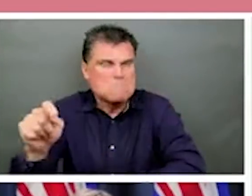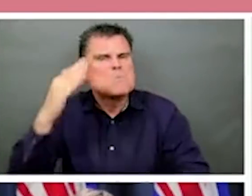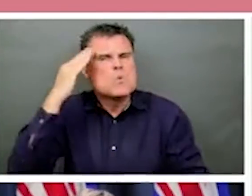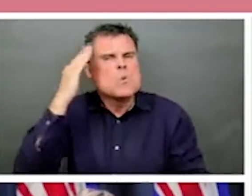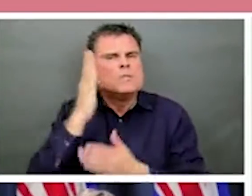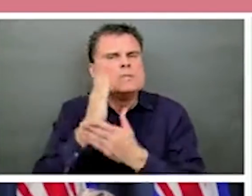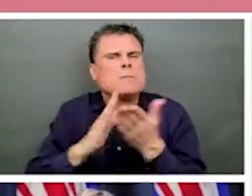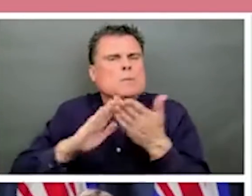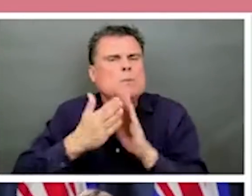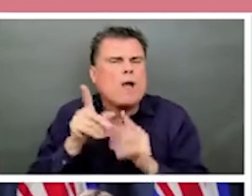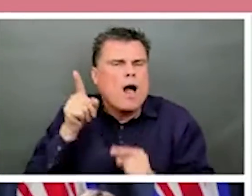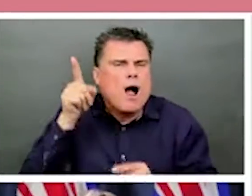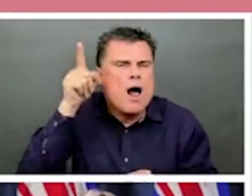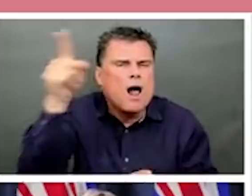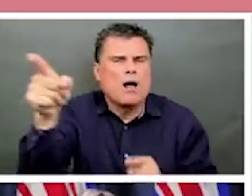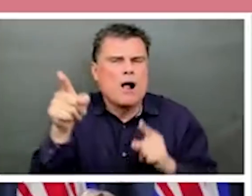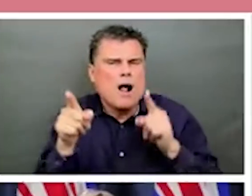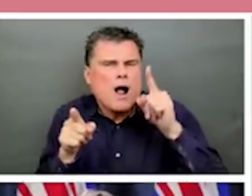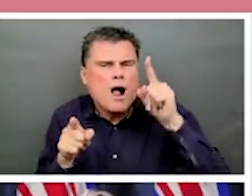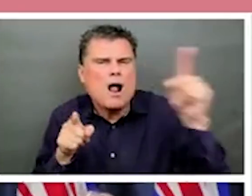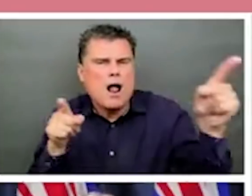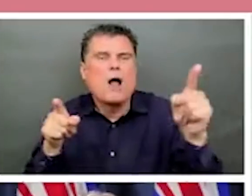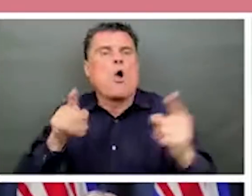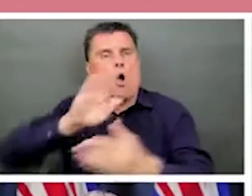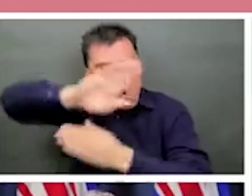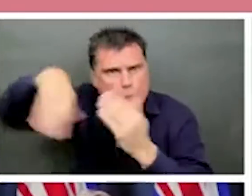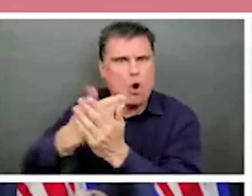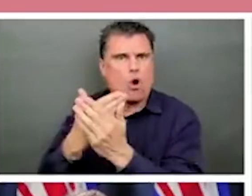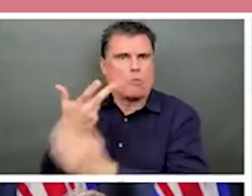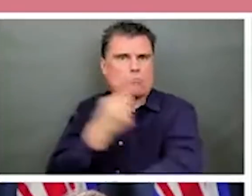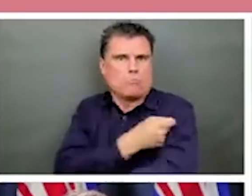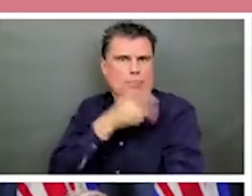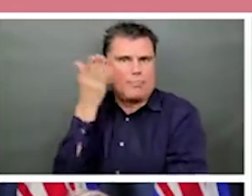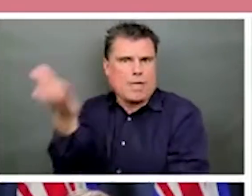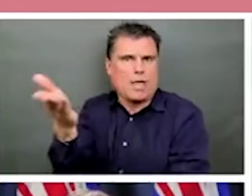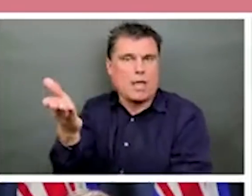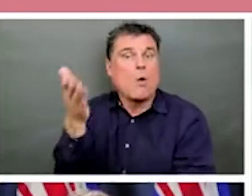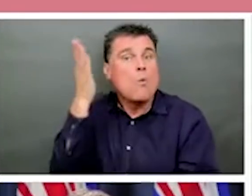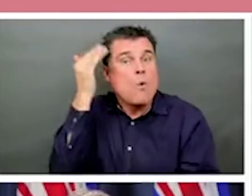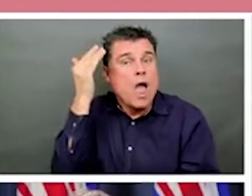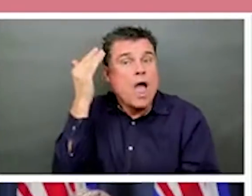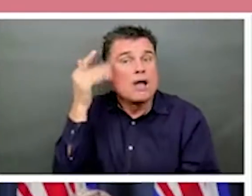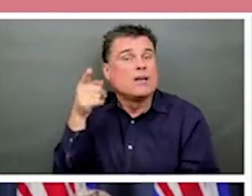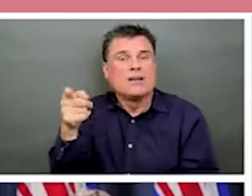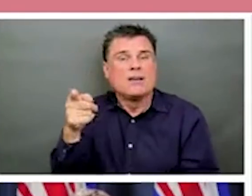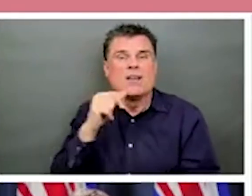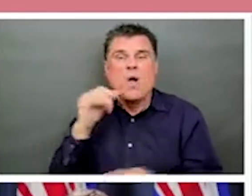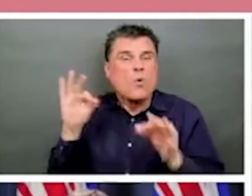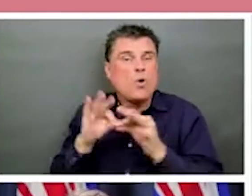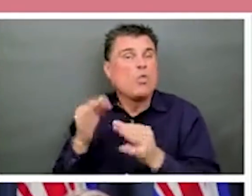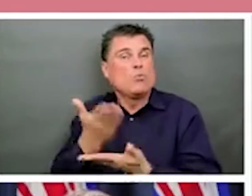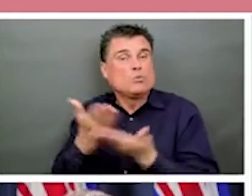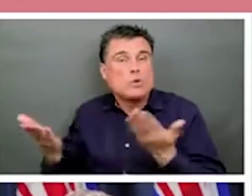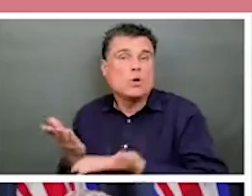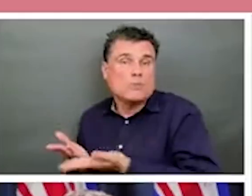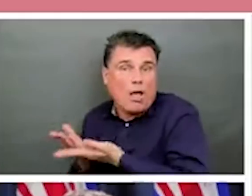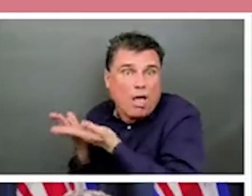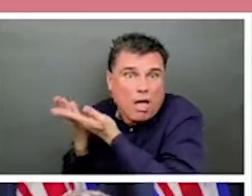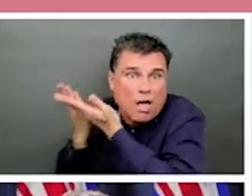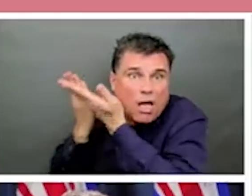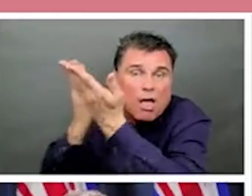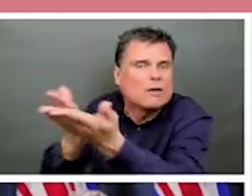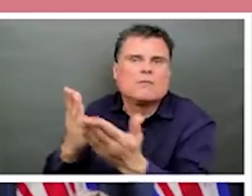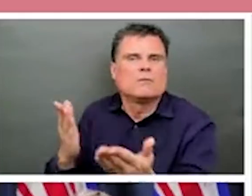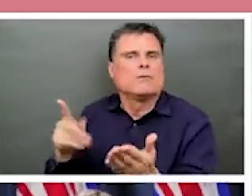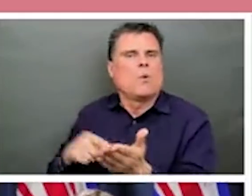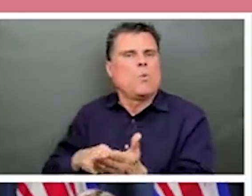it's not a good use of time or resources to come back several times. And so in those communities, usually less than 2,500 will vaccinate